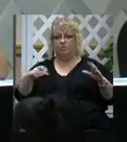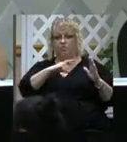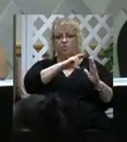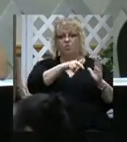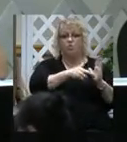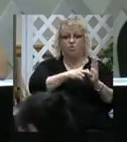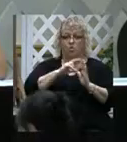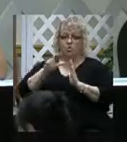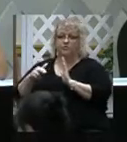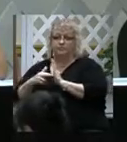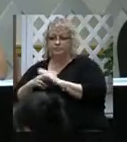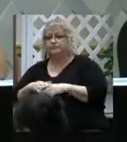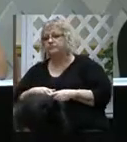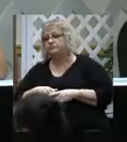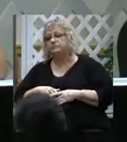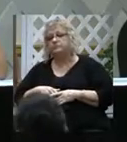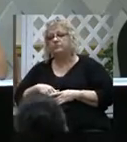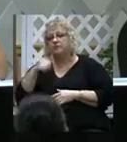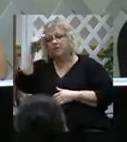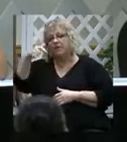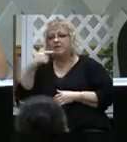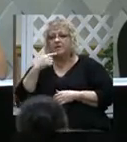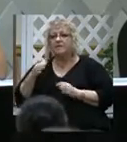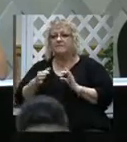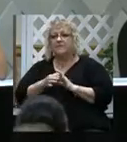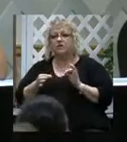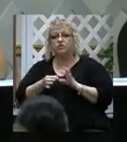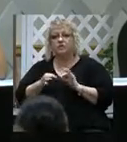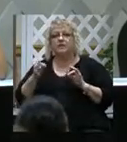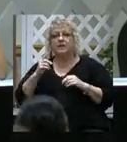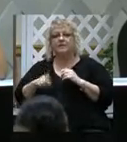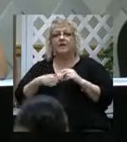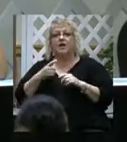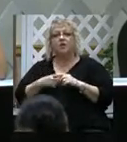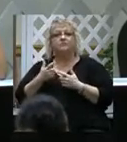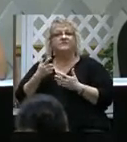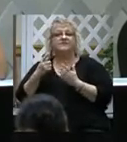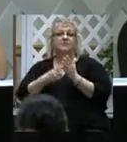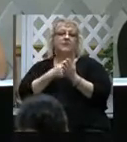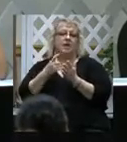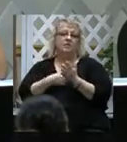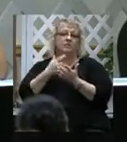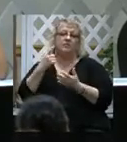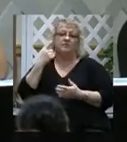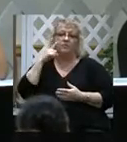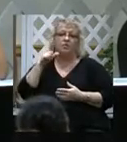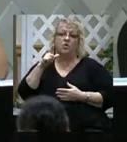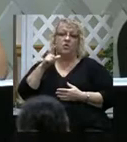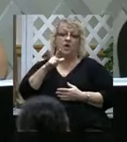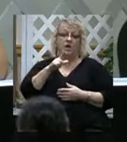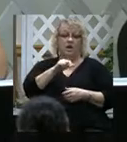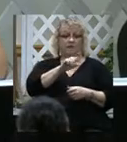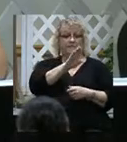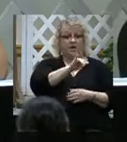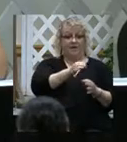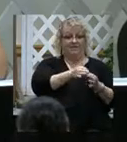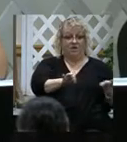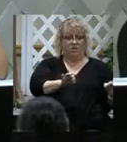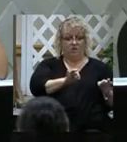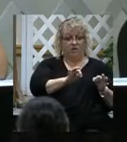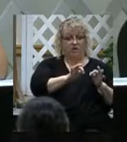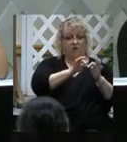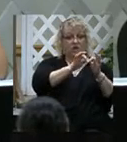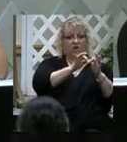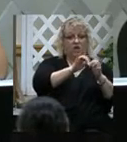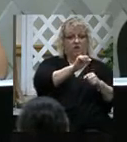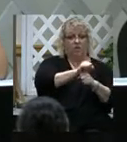roles. And as I talked earlier about, sometimes for the bilingual employee, act as an